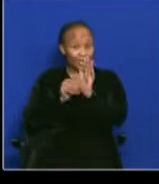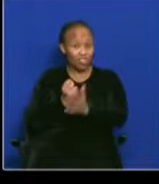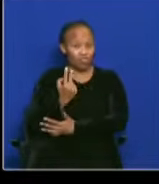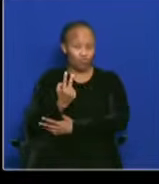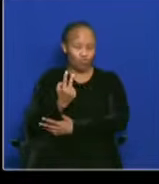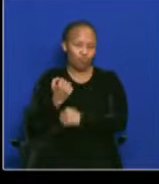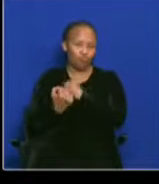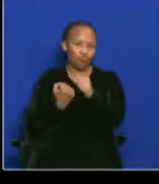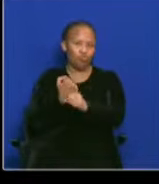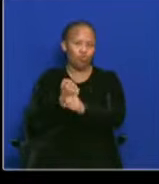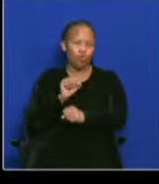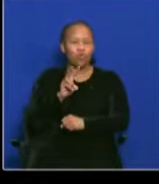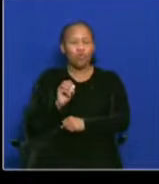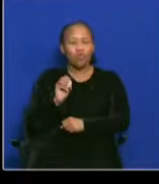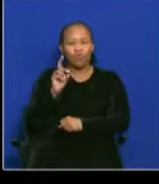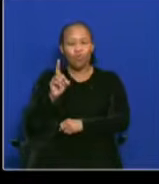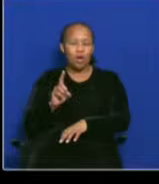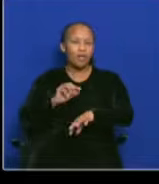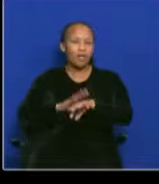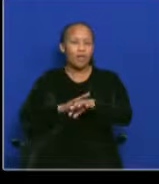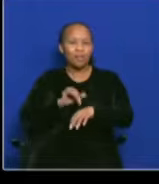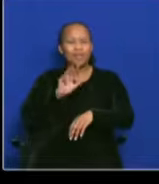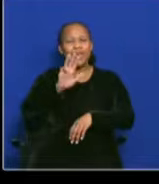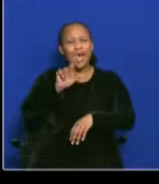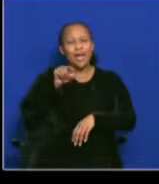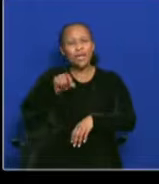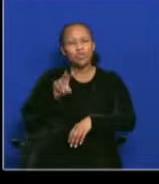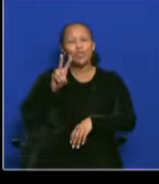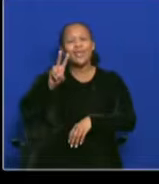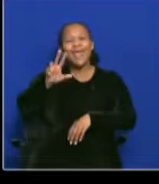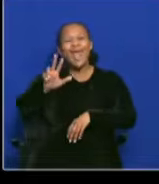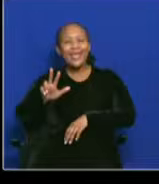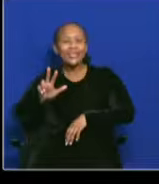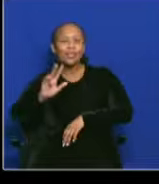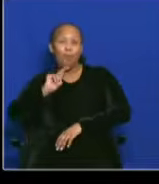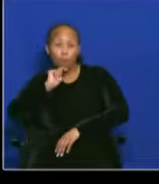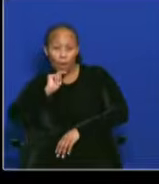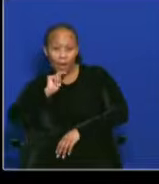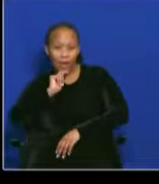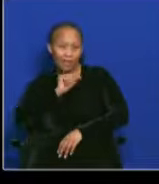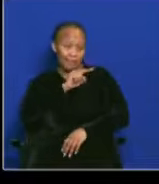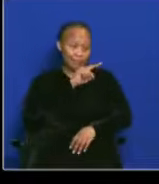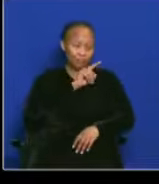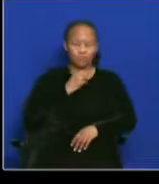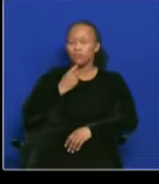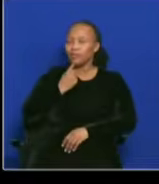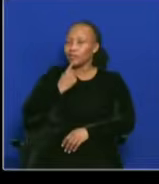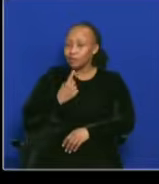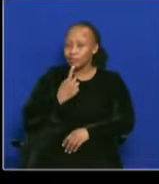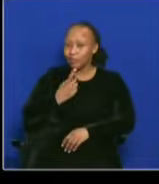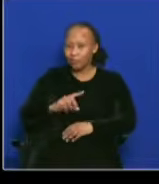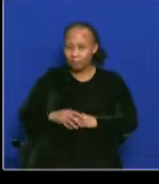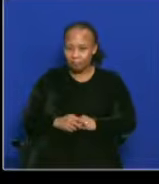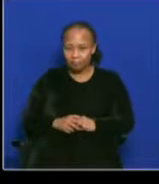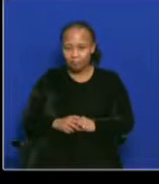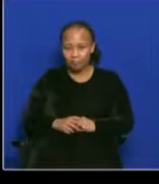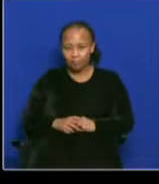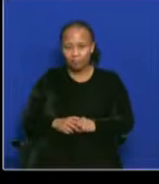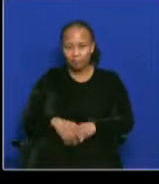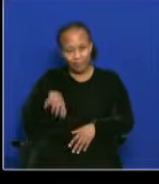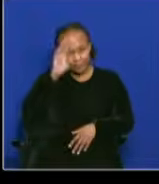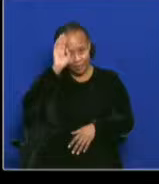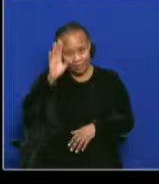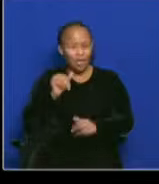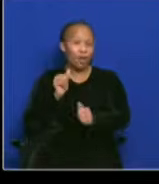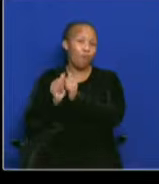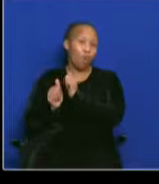at 9:28 a.m., Mr. Sayed says, "Salams, bro, please tie up the